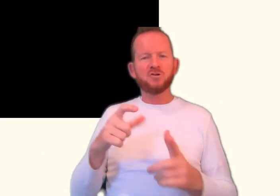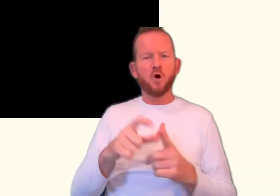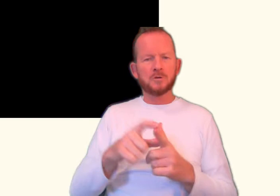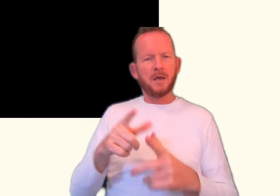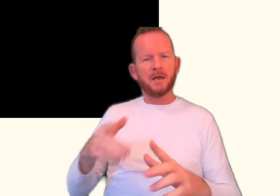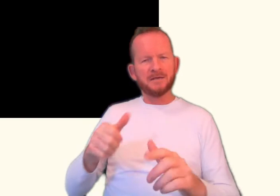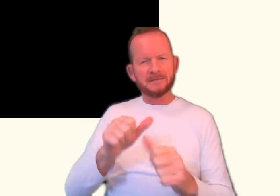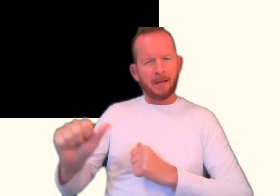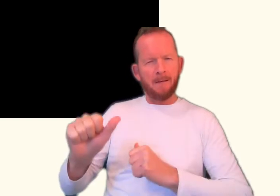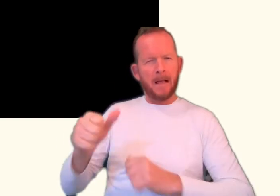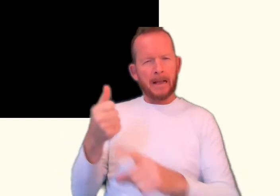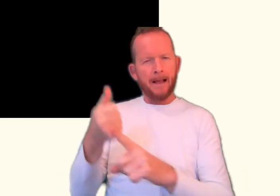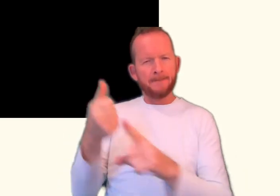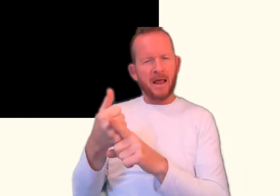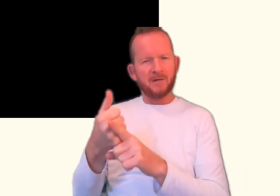vain.